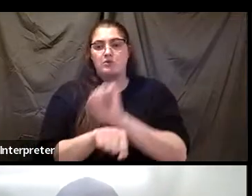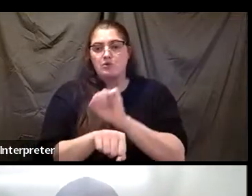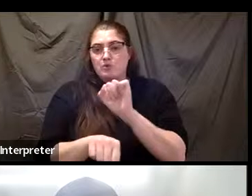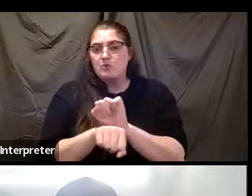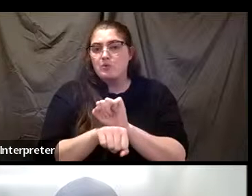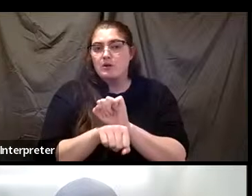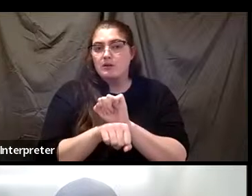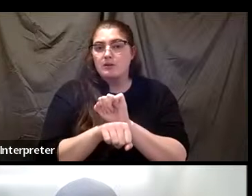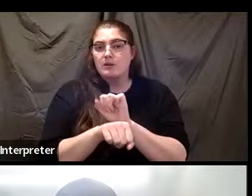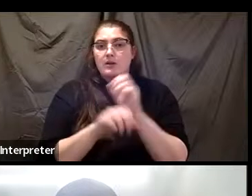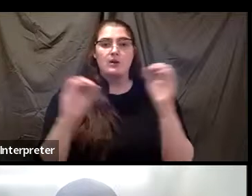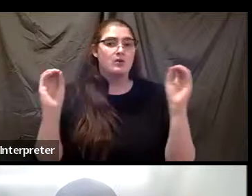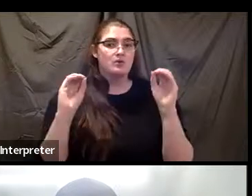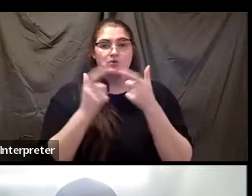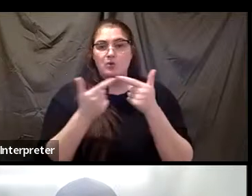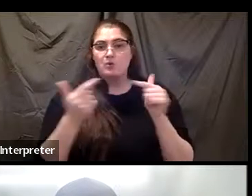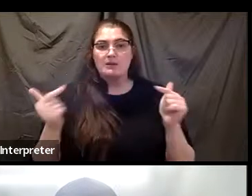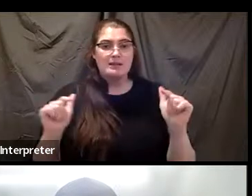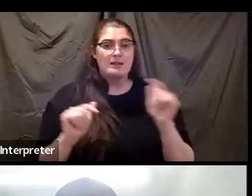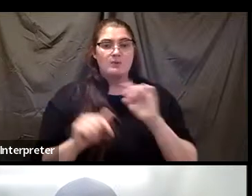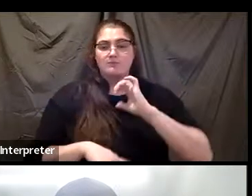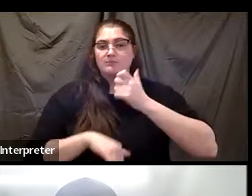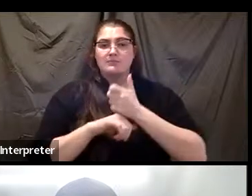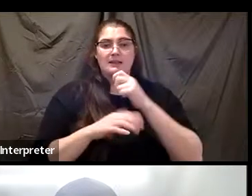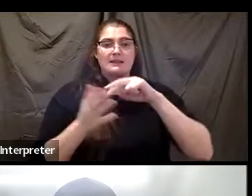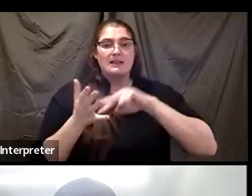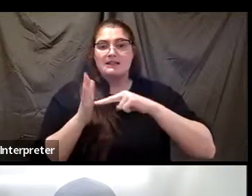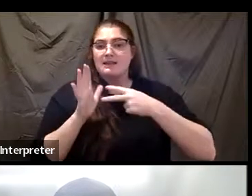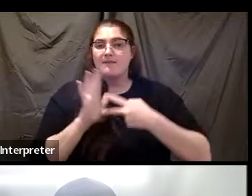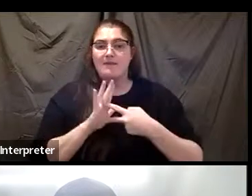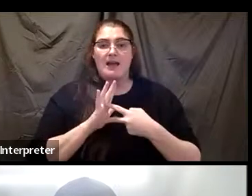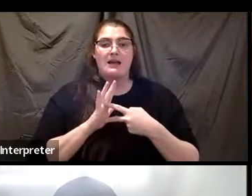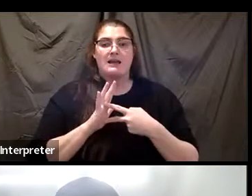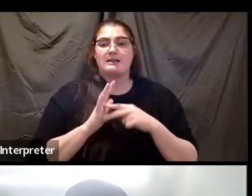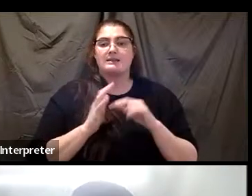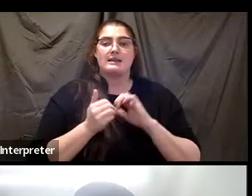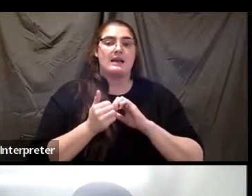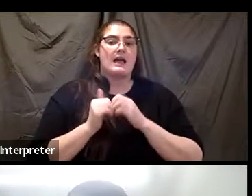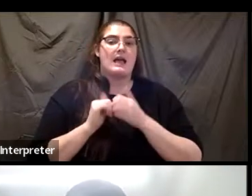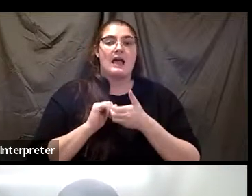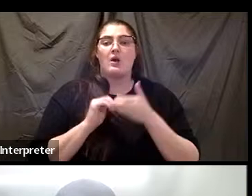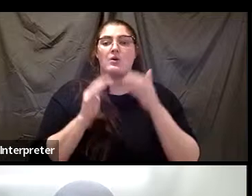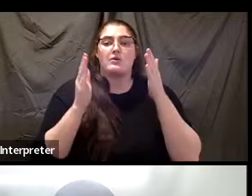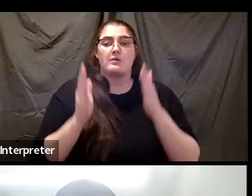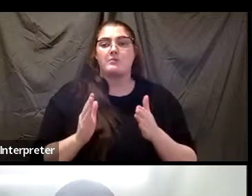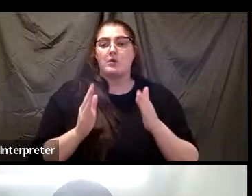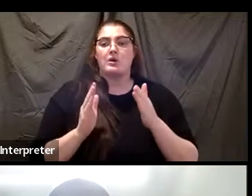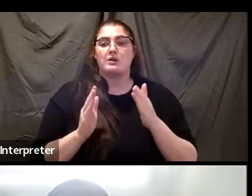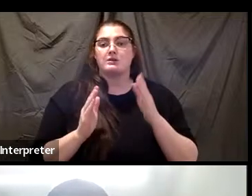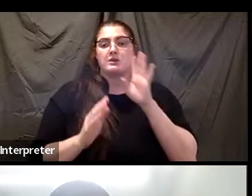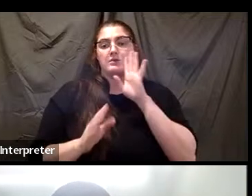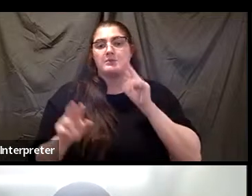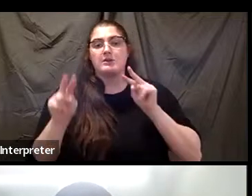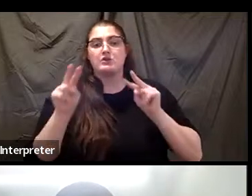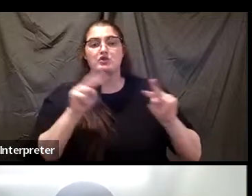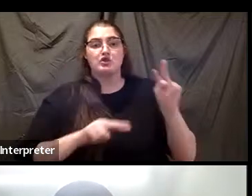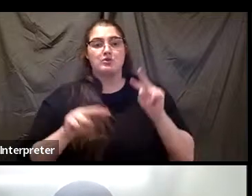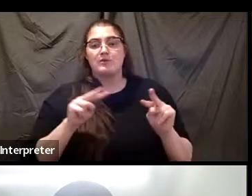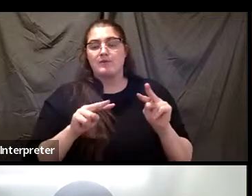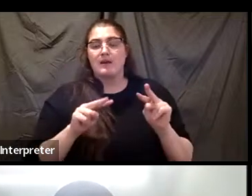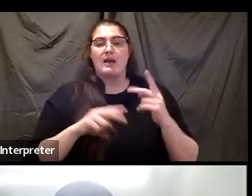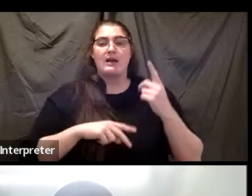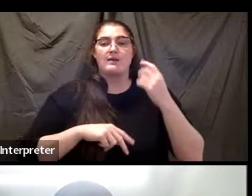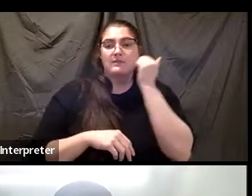There is no language in there that defines how the person is to be supervised, the